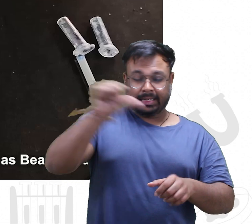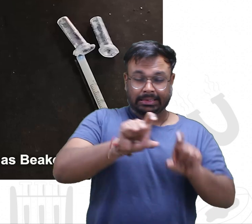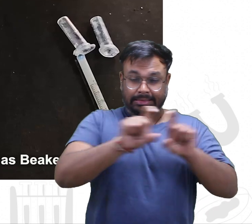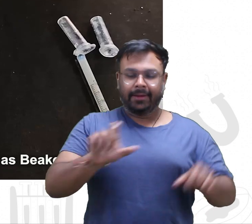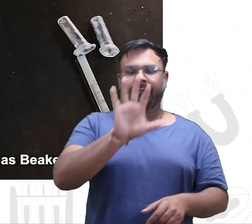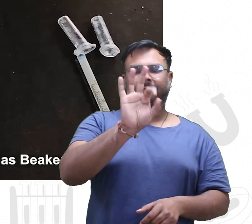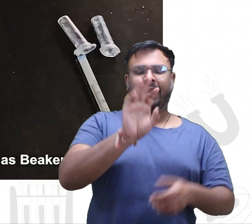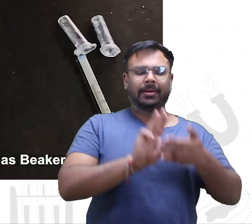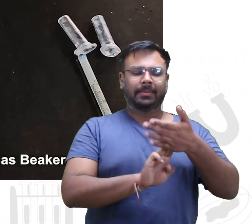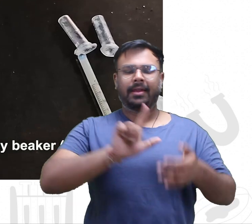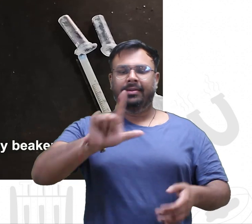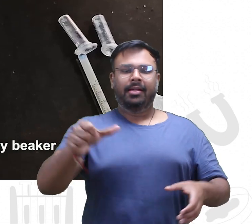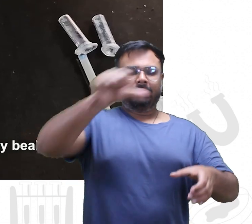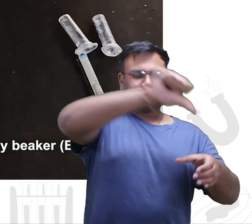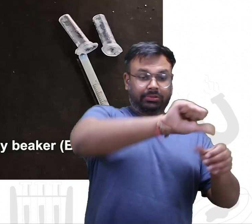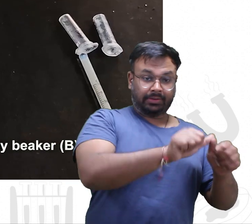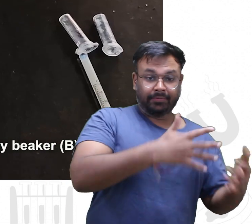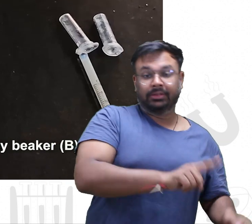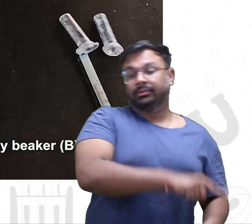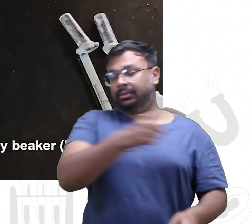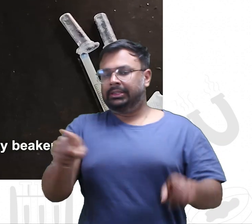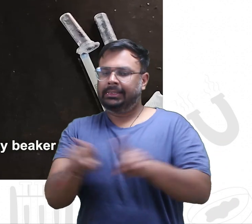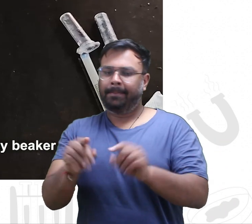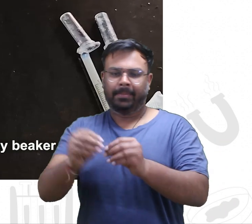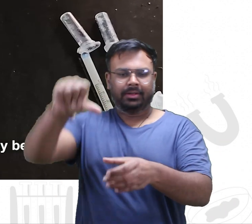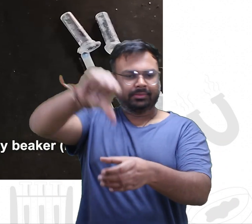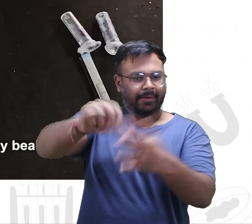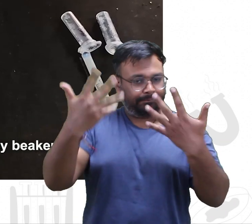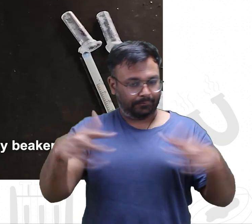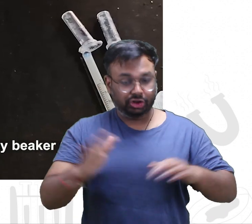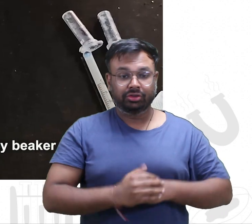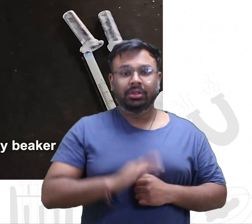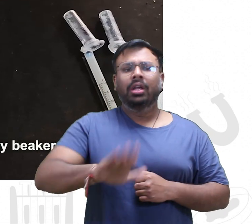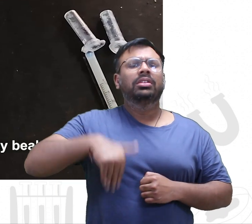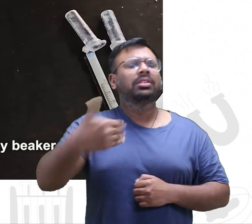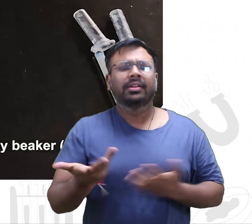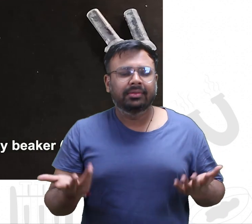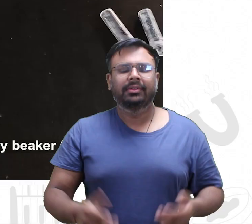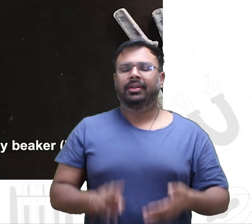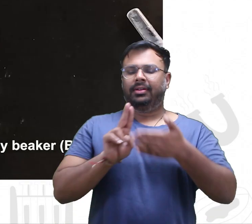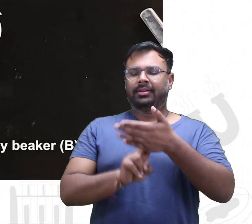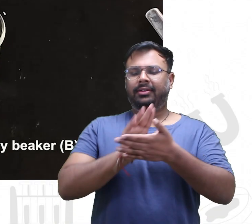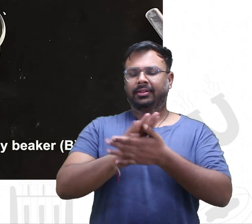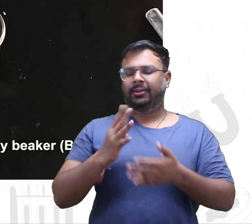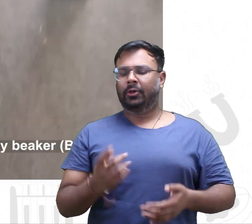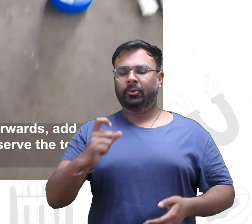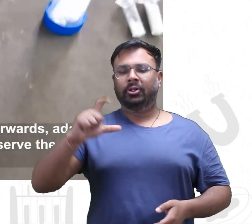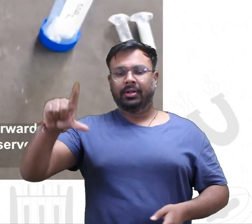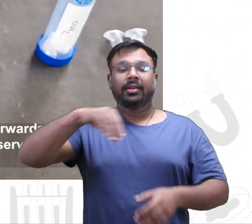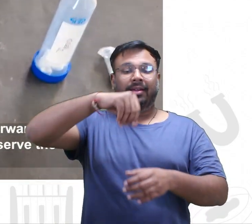beaker A and beaker B. Then fill 50 ml of distilled water in beaker A followed by beaker